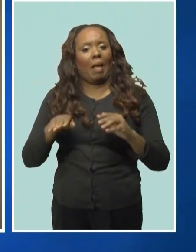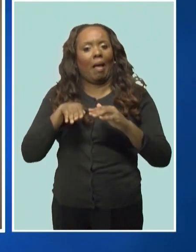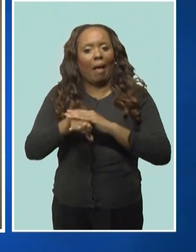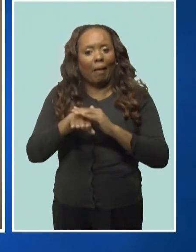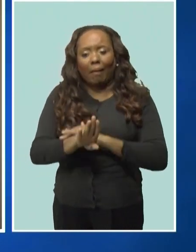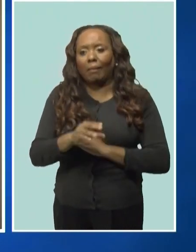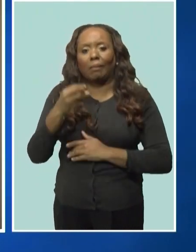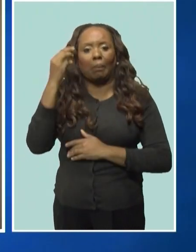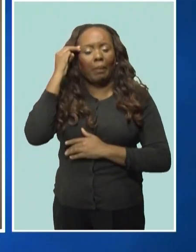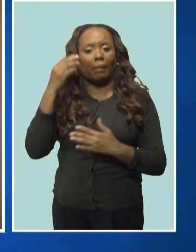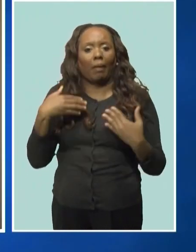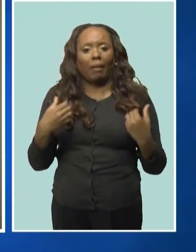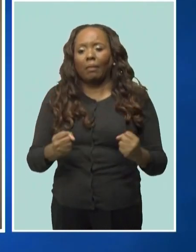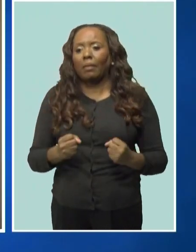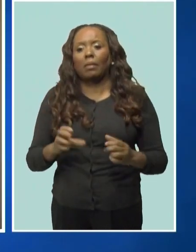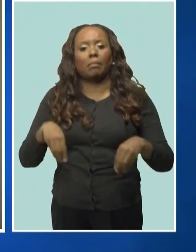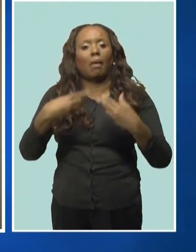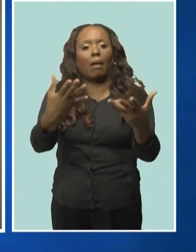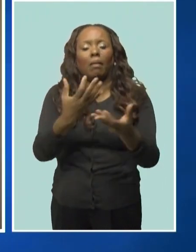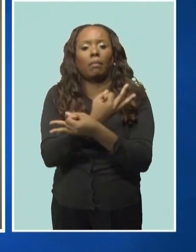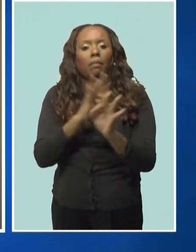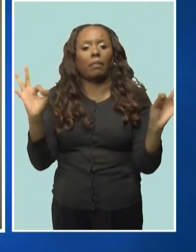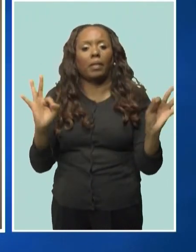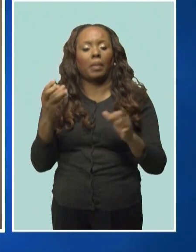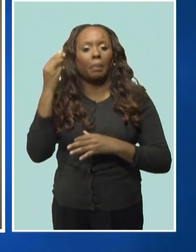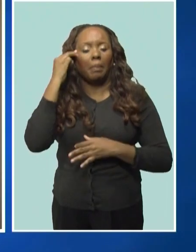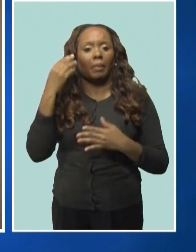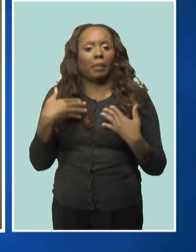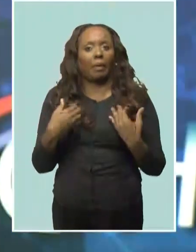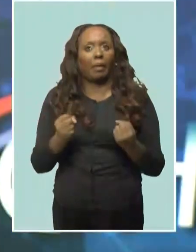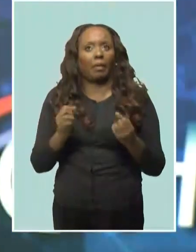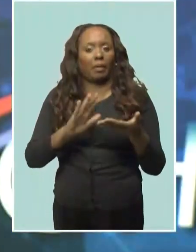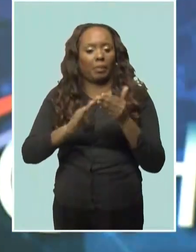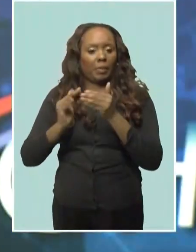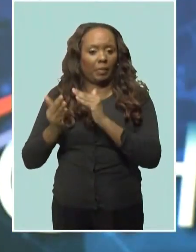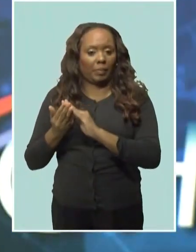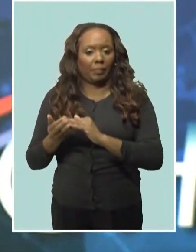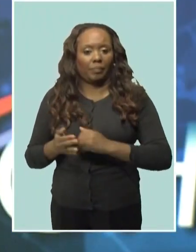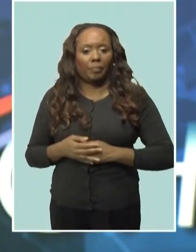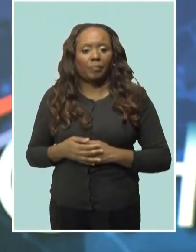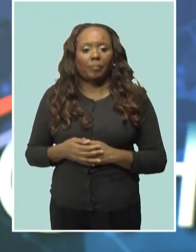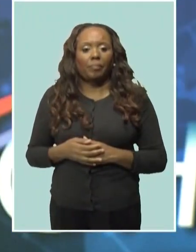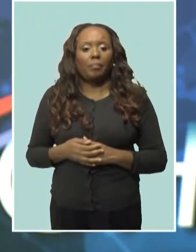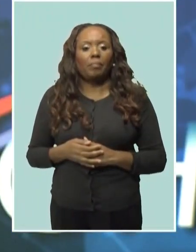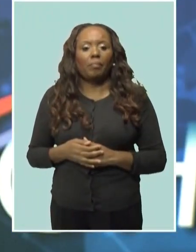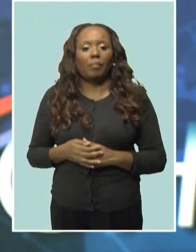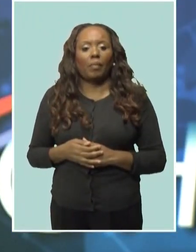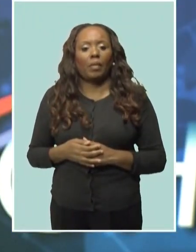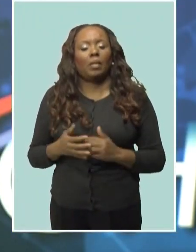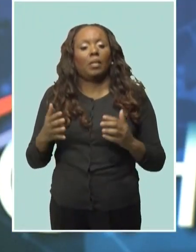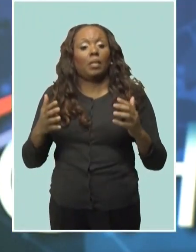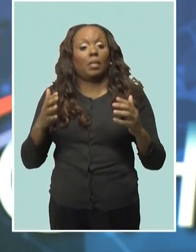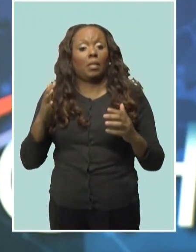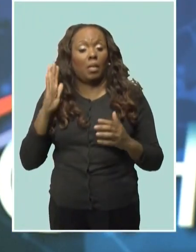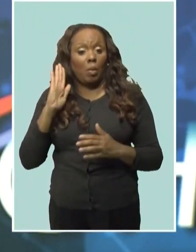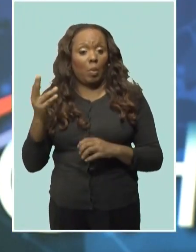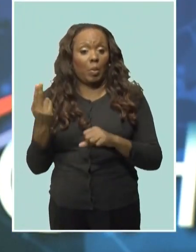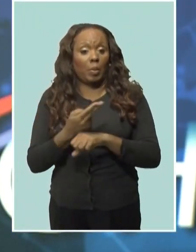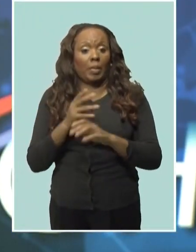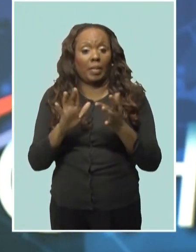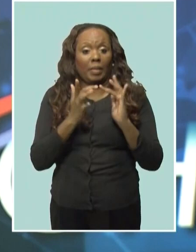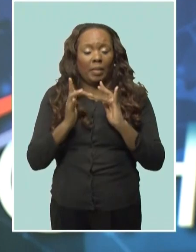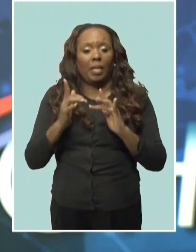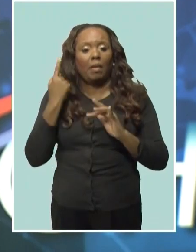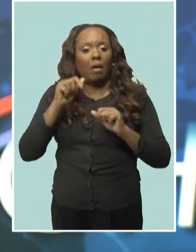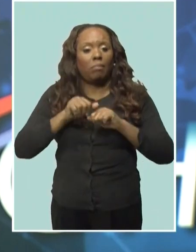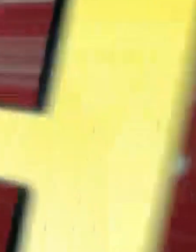by creating a free mental health support community. Ms. Steinbach adds they intend to use the internet to spread word of